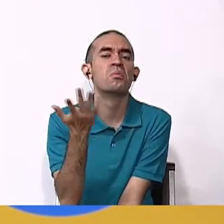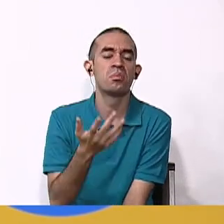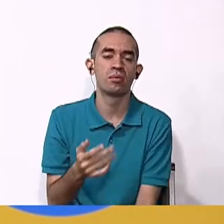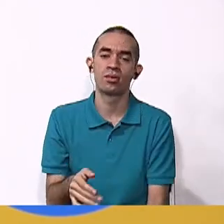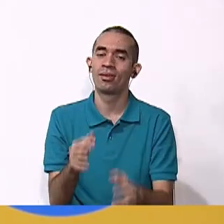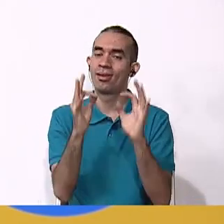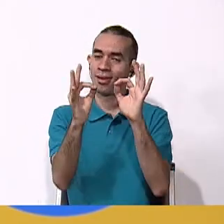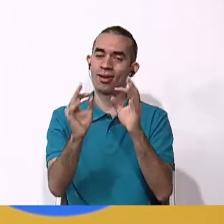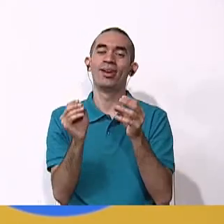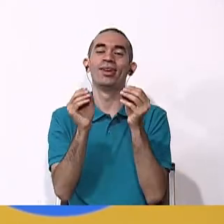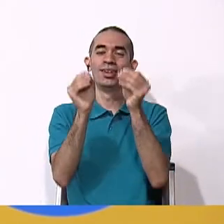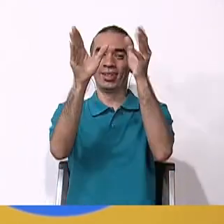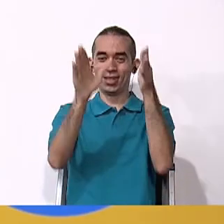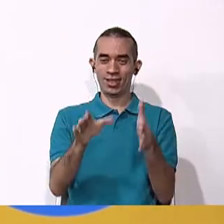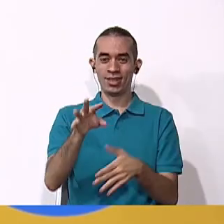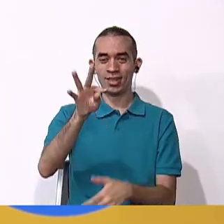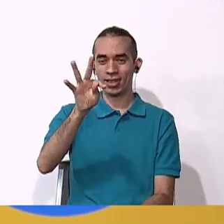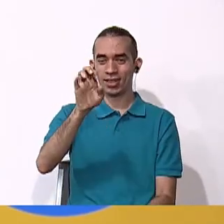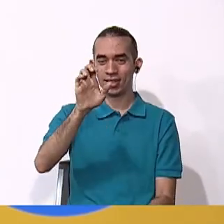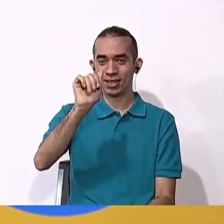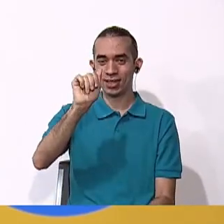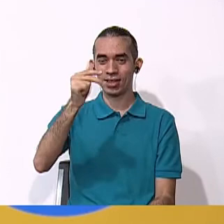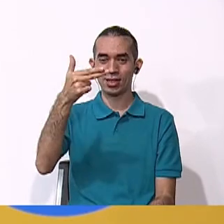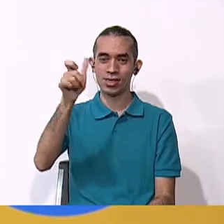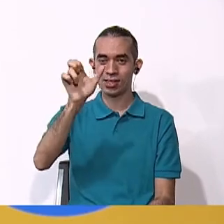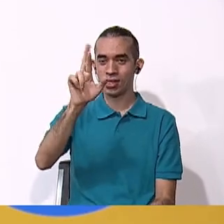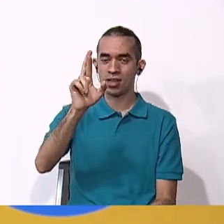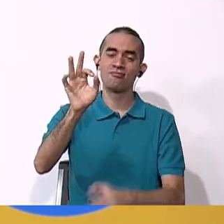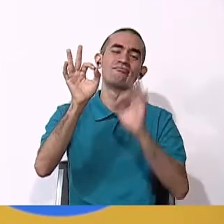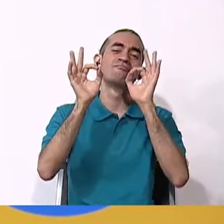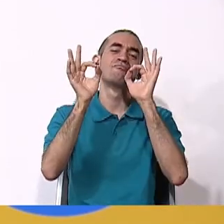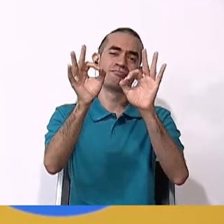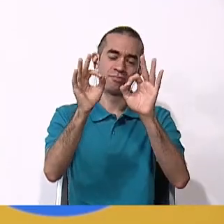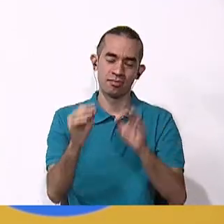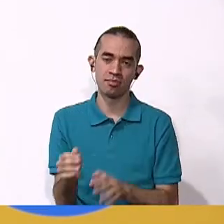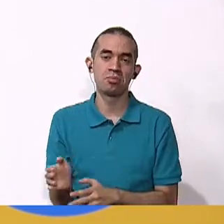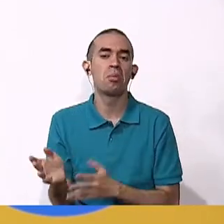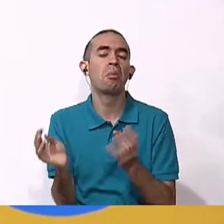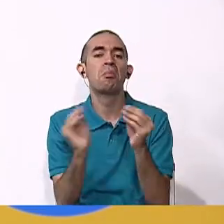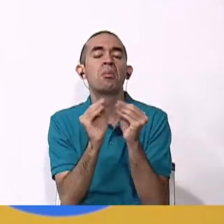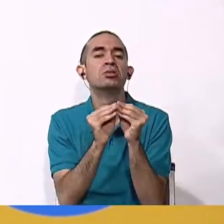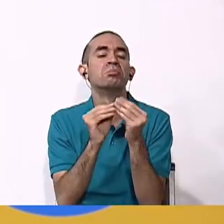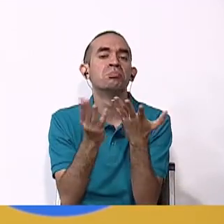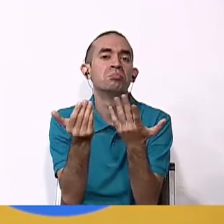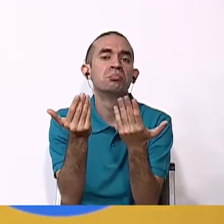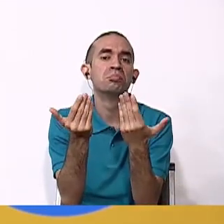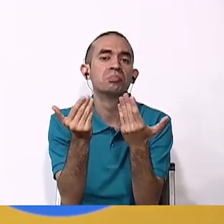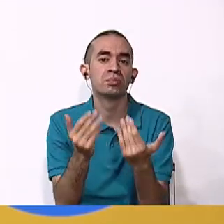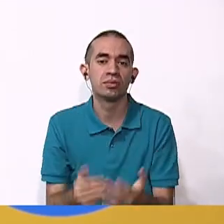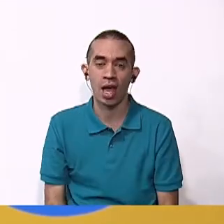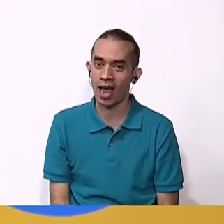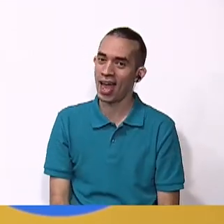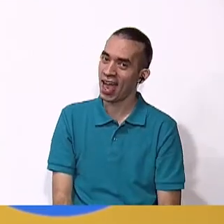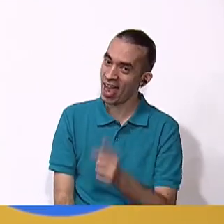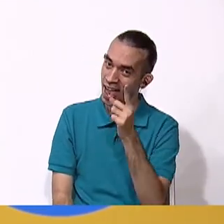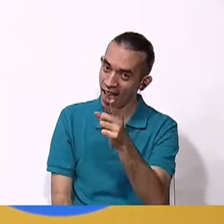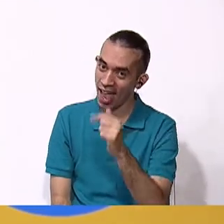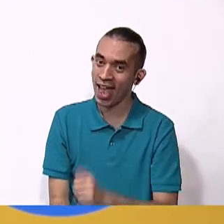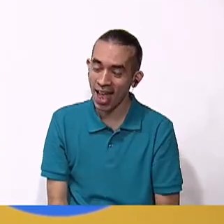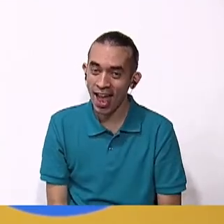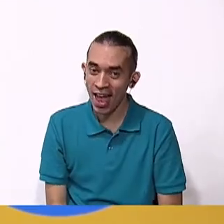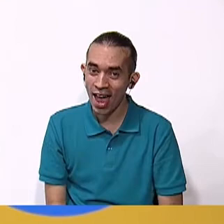Yes, the teacher. Very good. And what other did you listen? Ah,